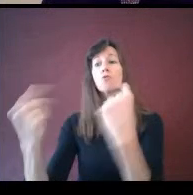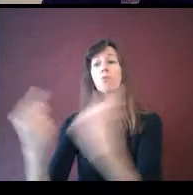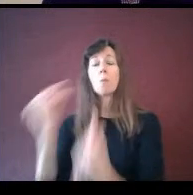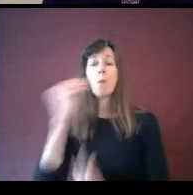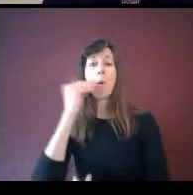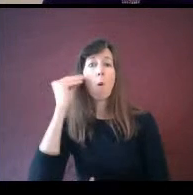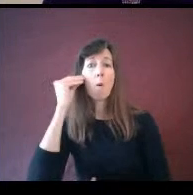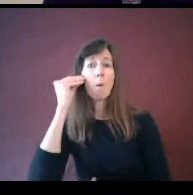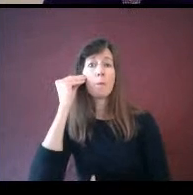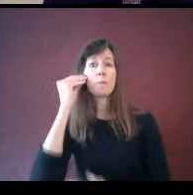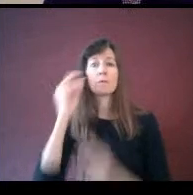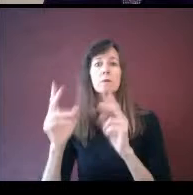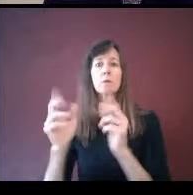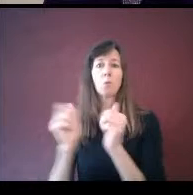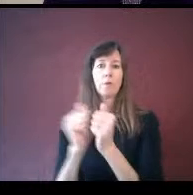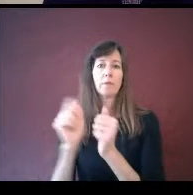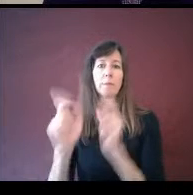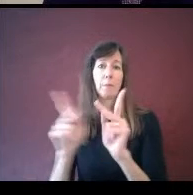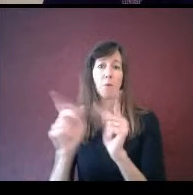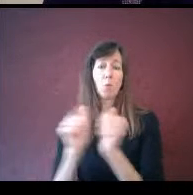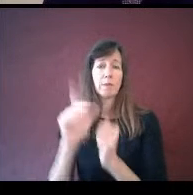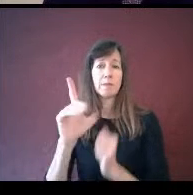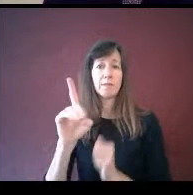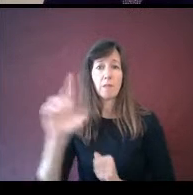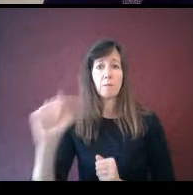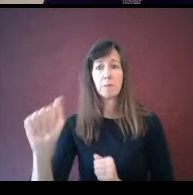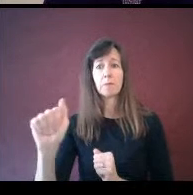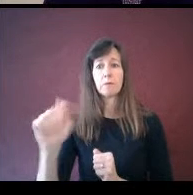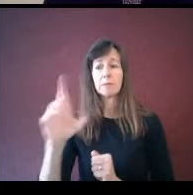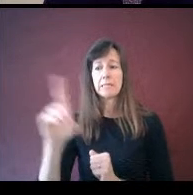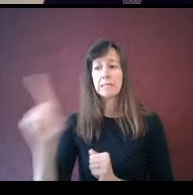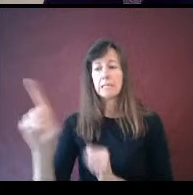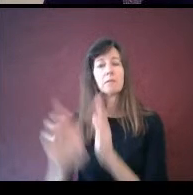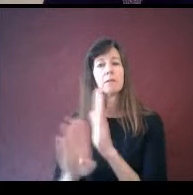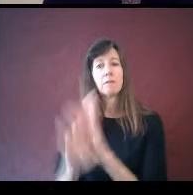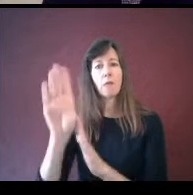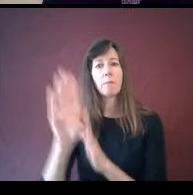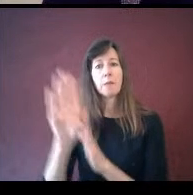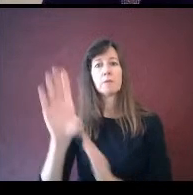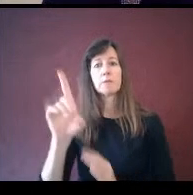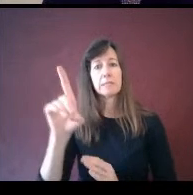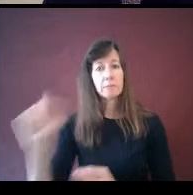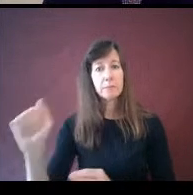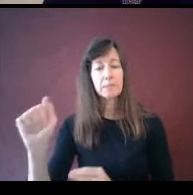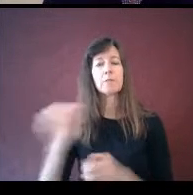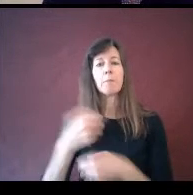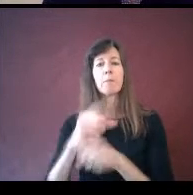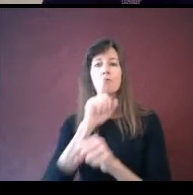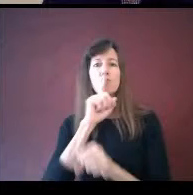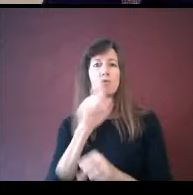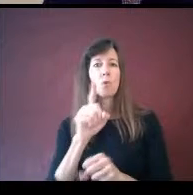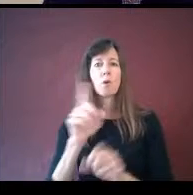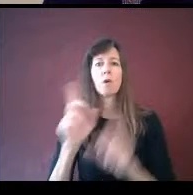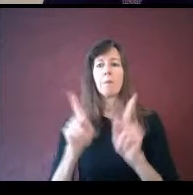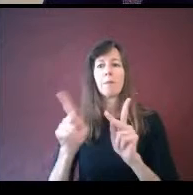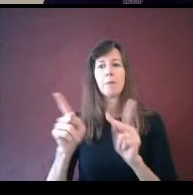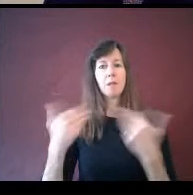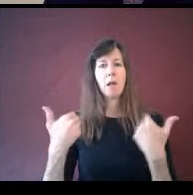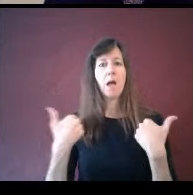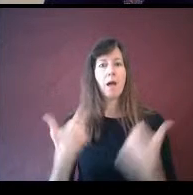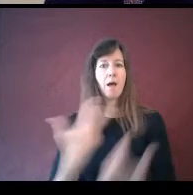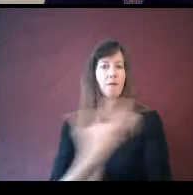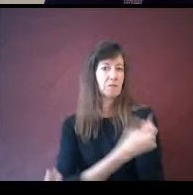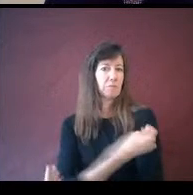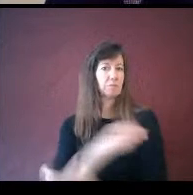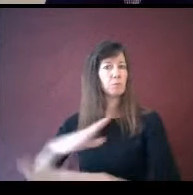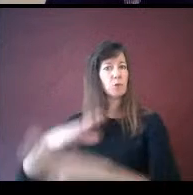county, to ensure that those locations are also addressed early on. Those have been, along with our